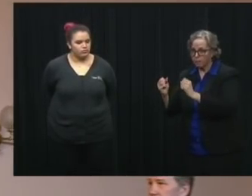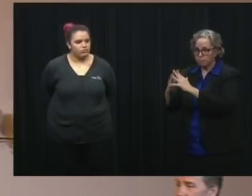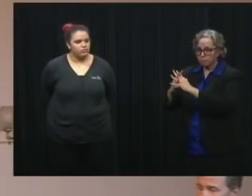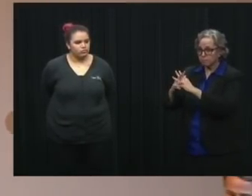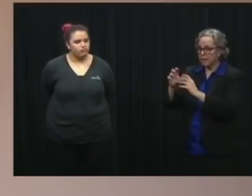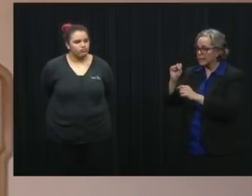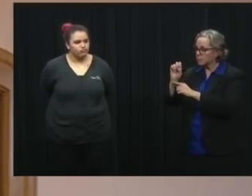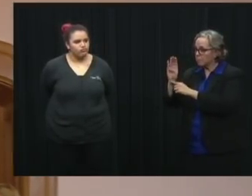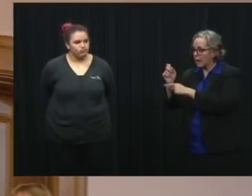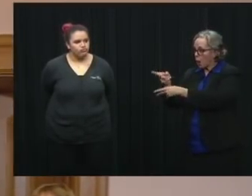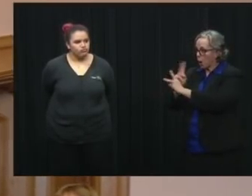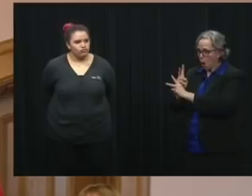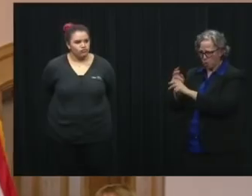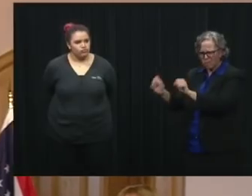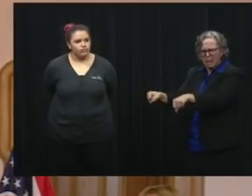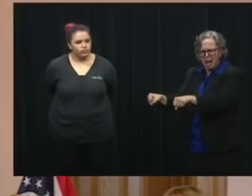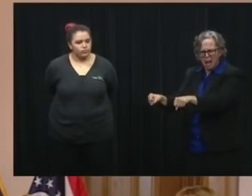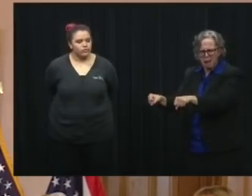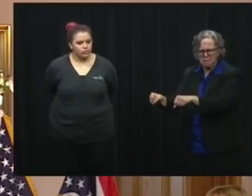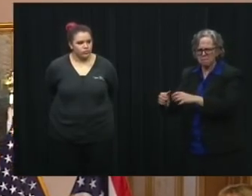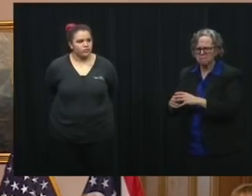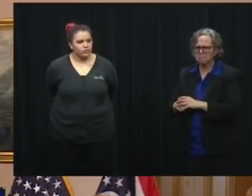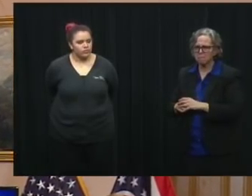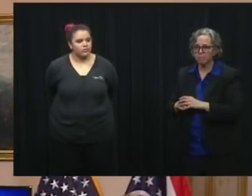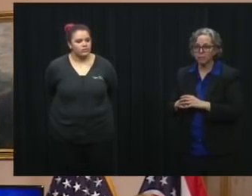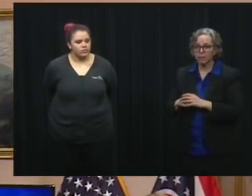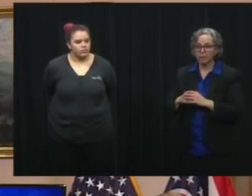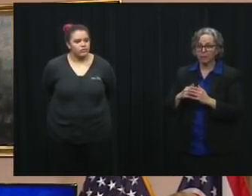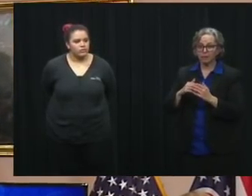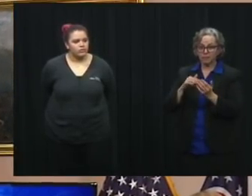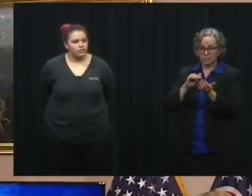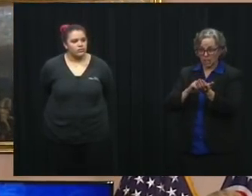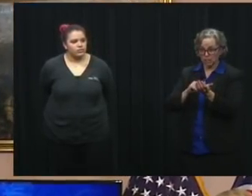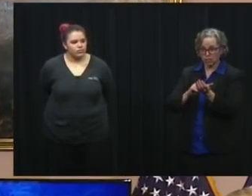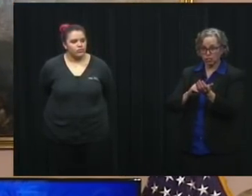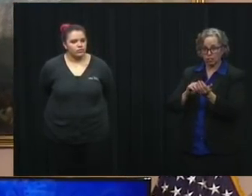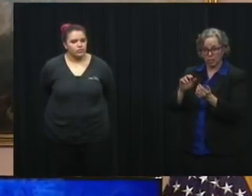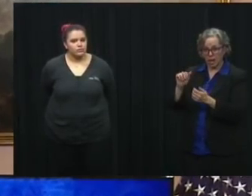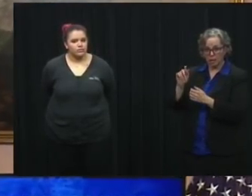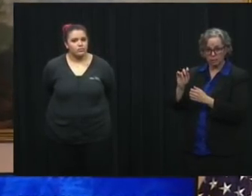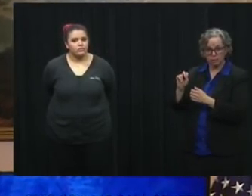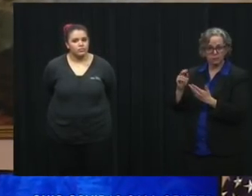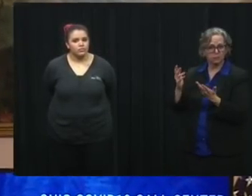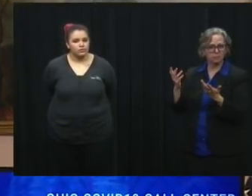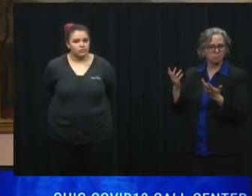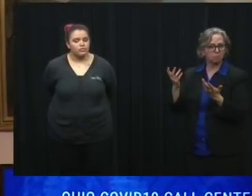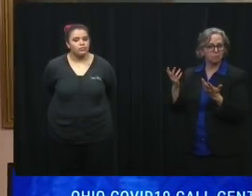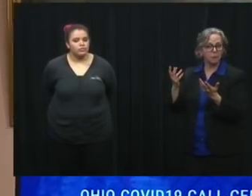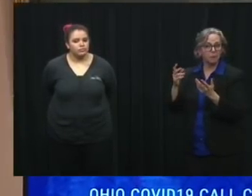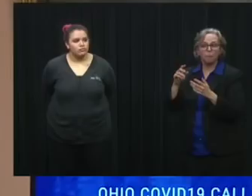So the question was about the healthcare workers of that percentage. I don't